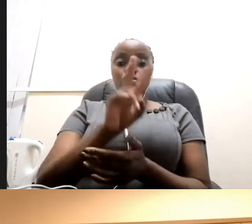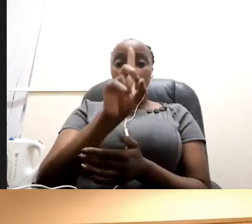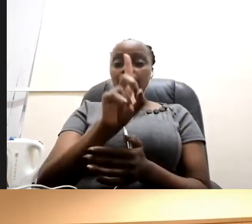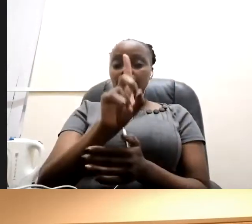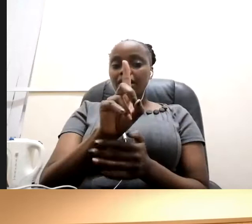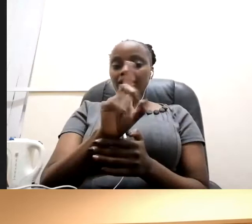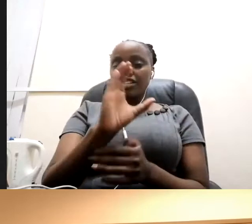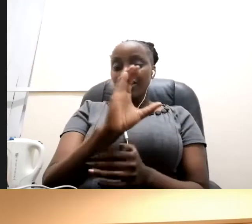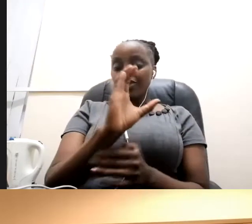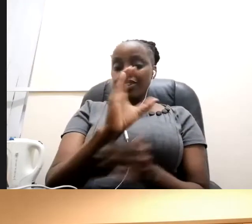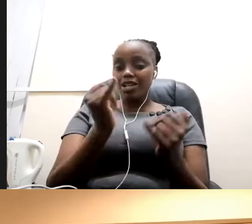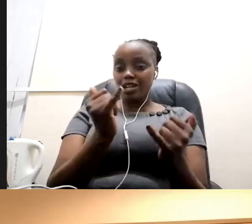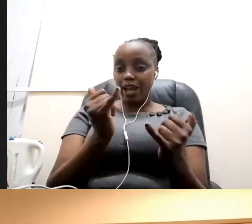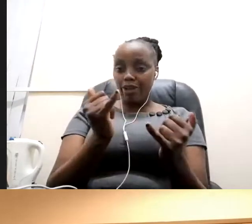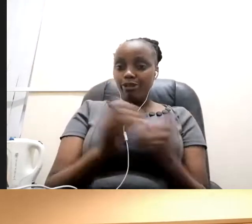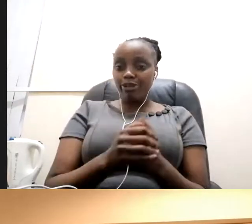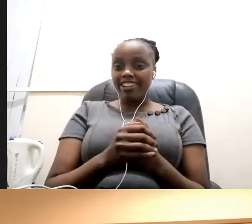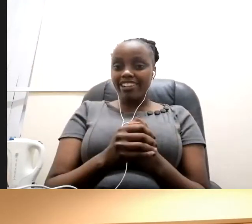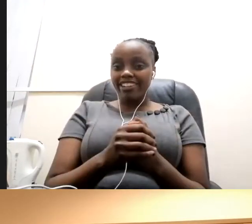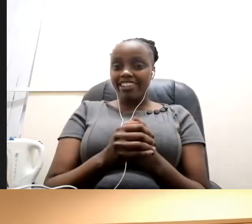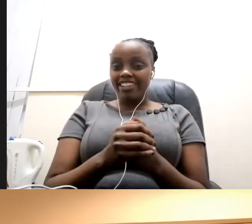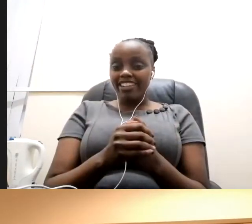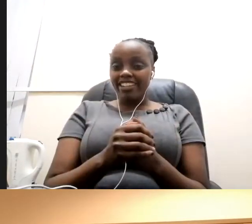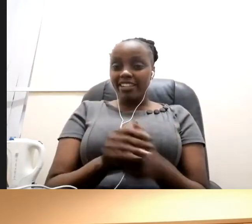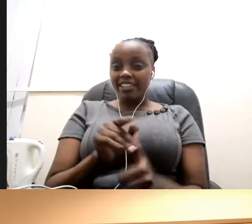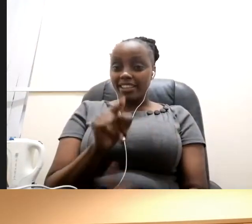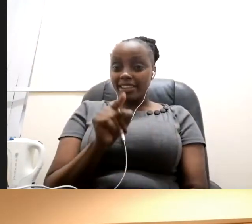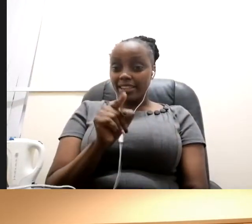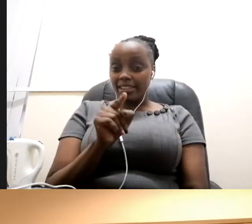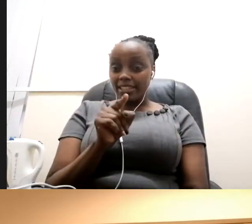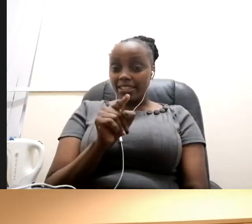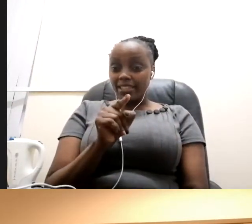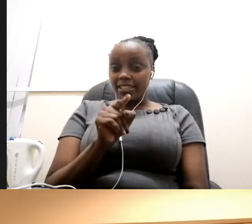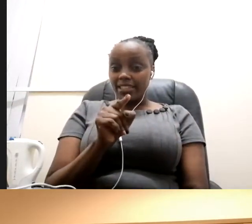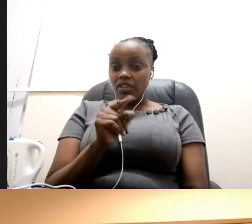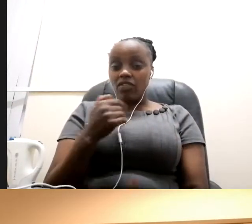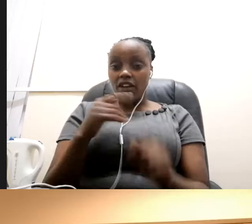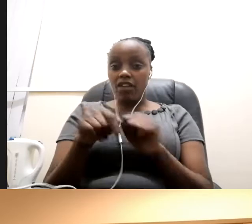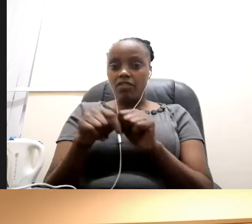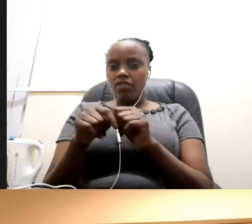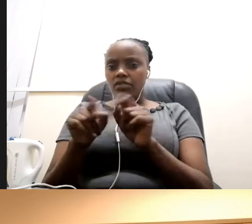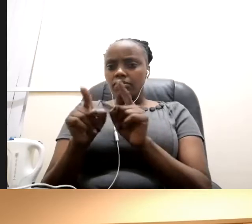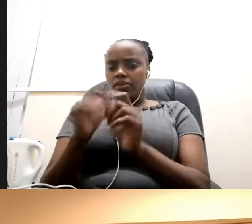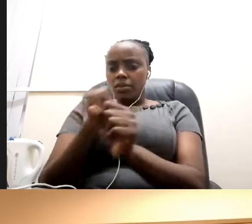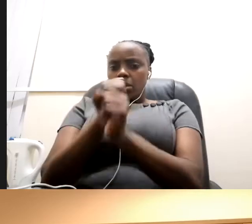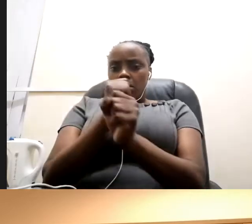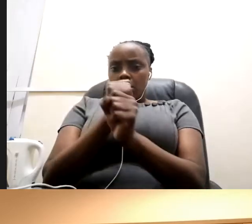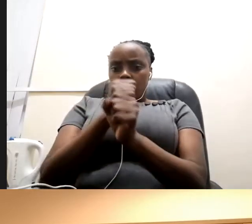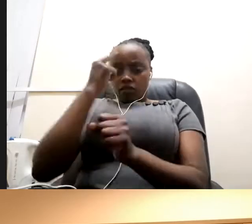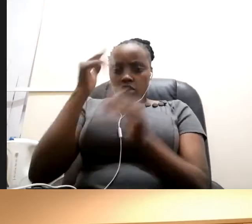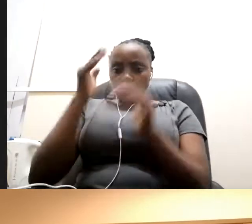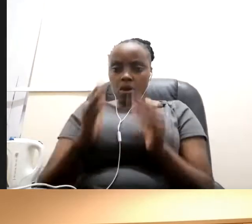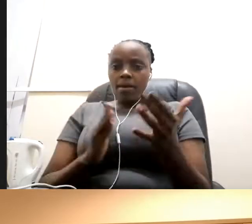century. This is pillar and bridge for the exercise of human rights